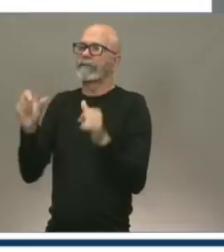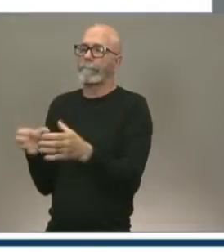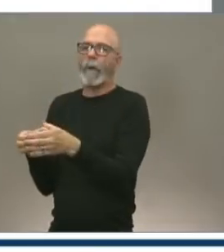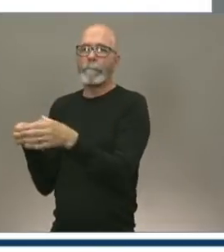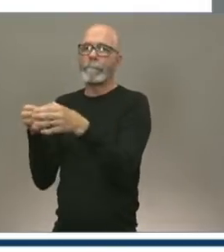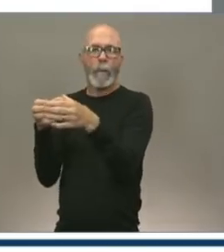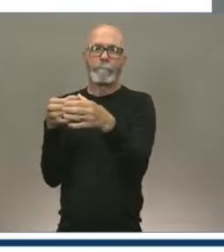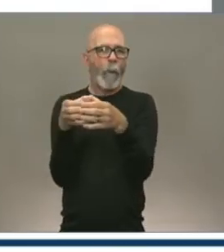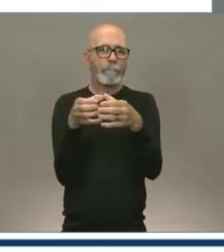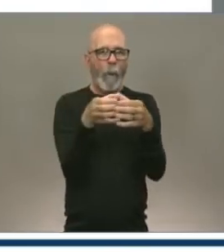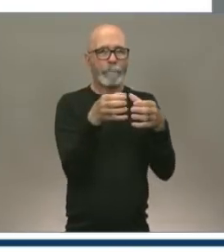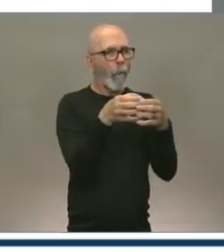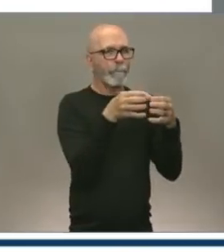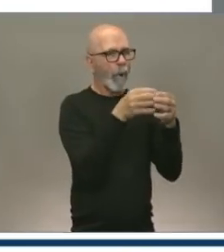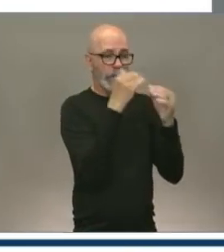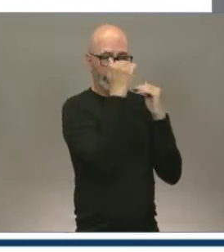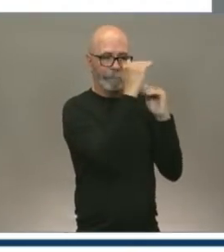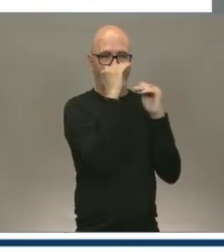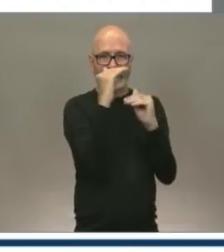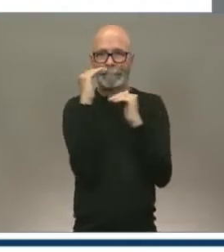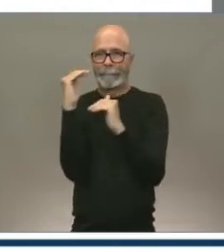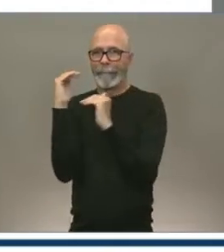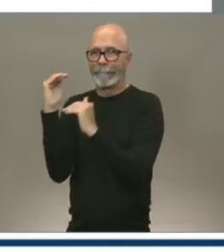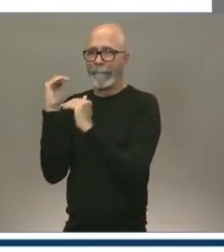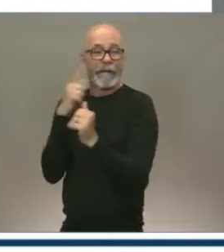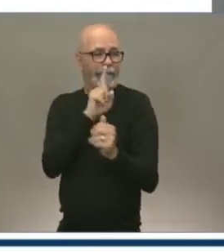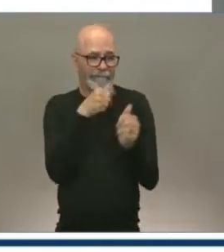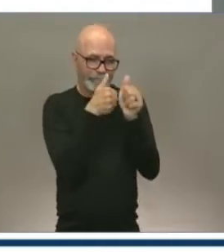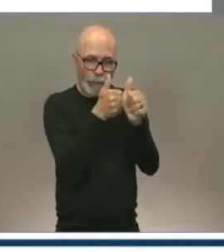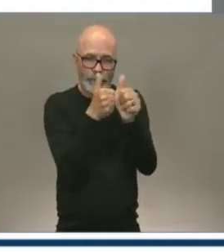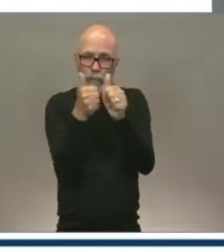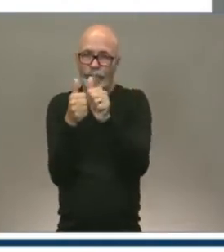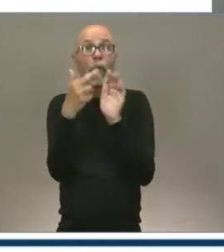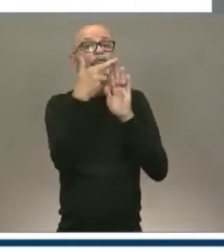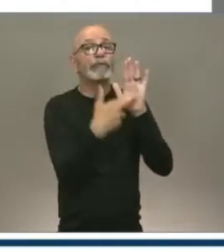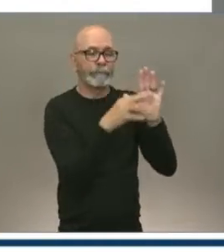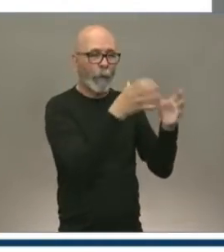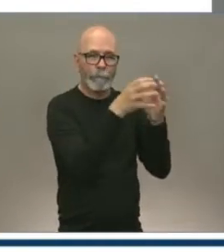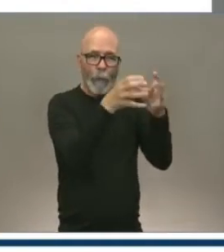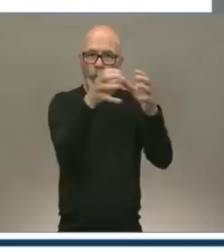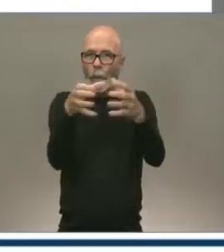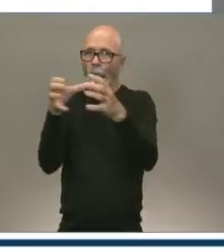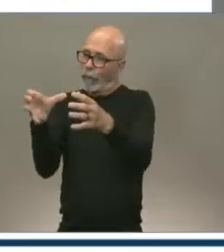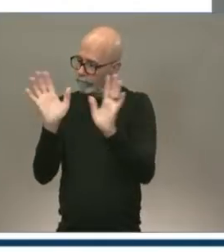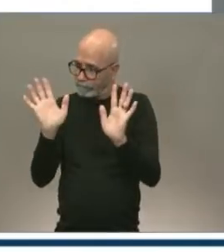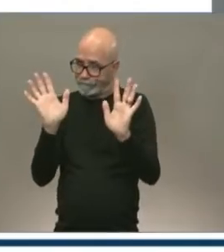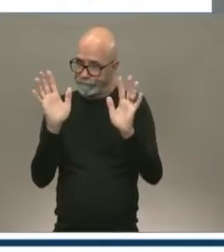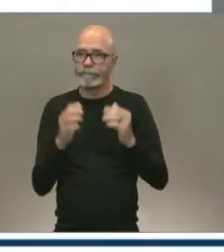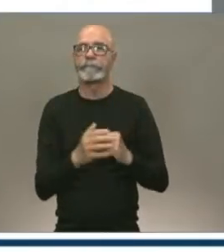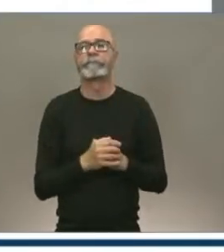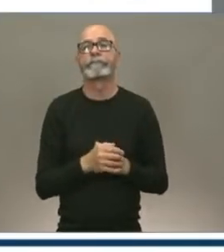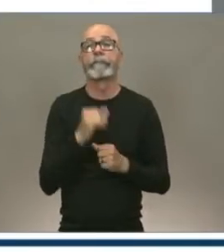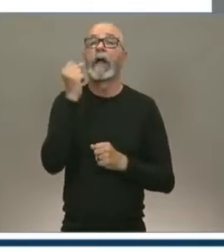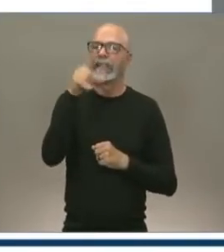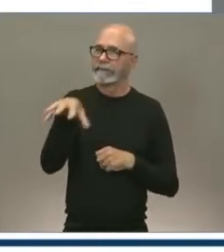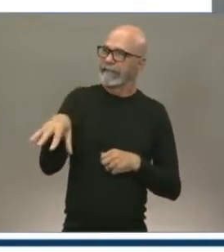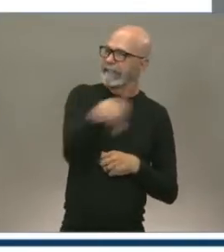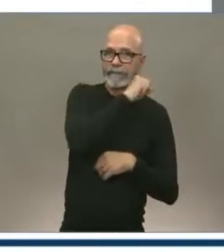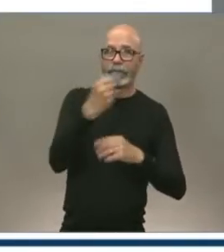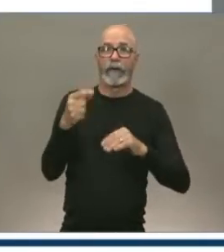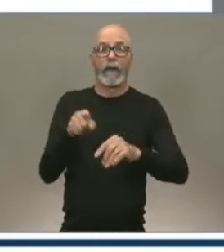and public health protocols are being followed. This is a large undertaking that will span several days for many schools.